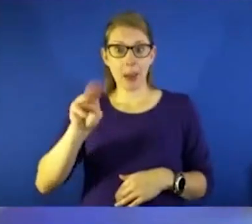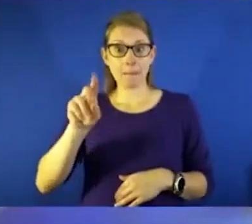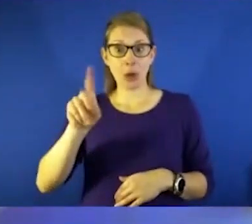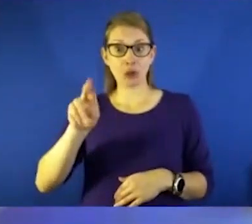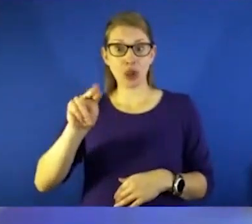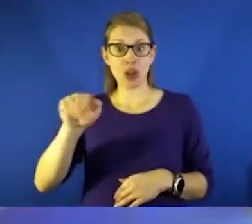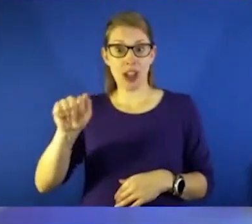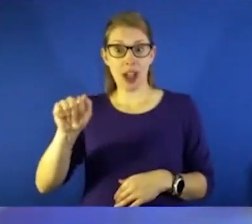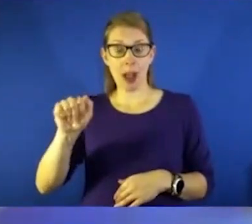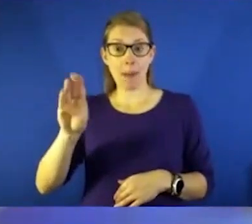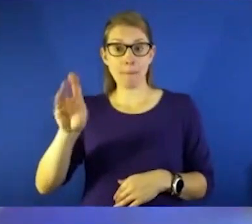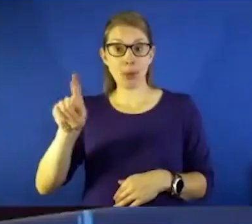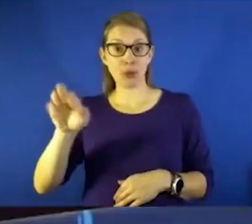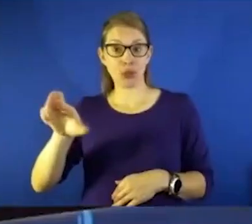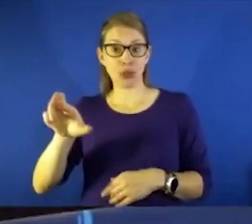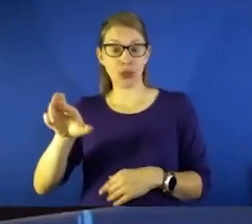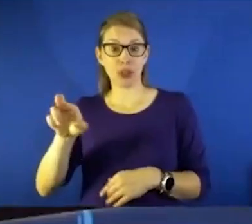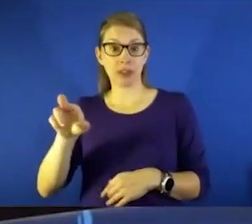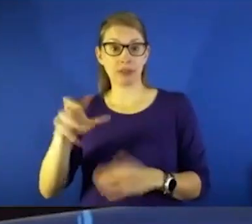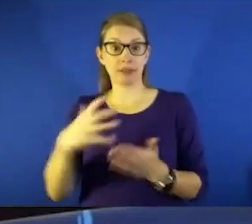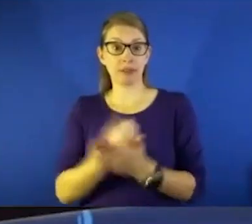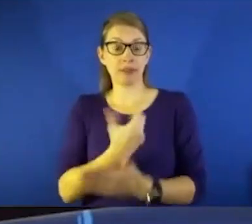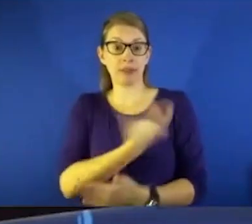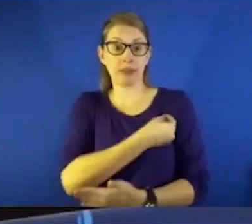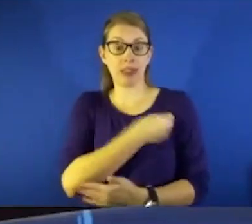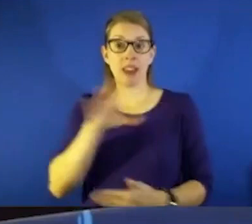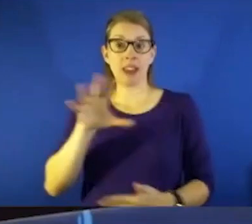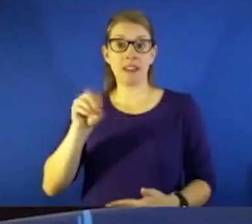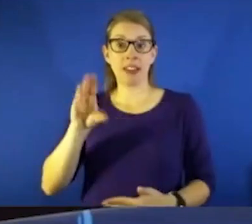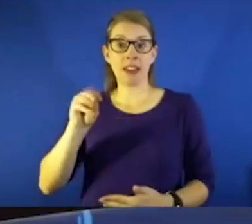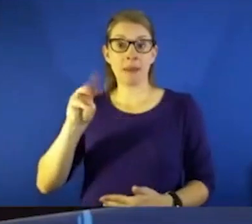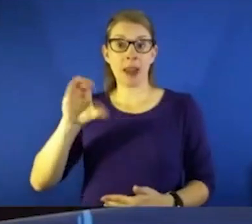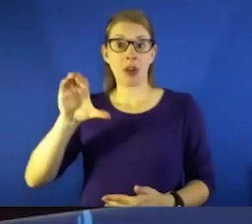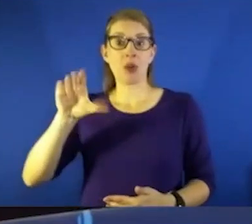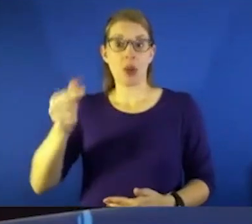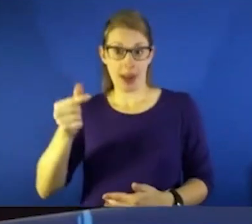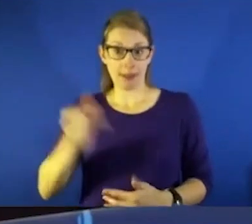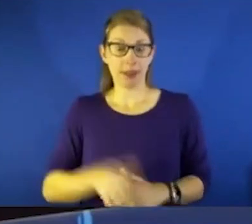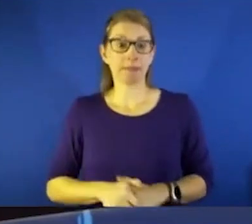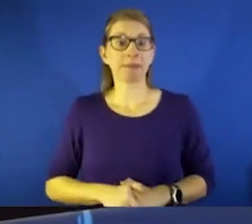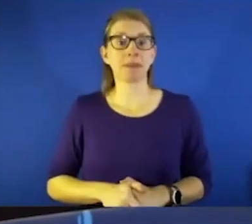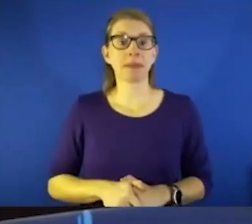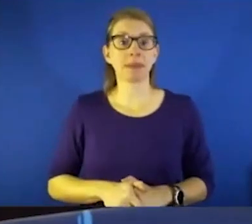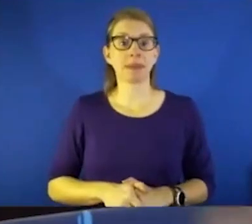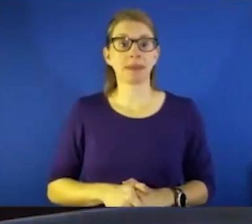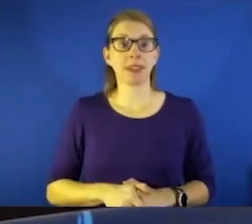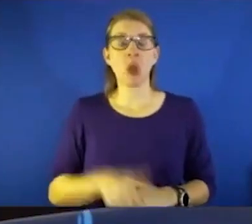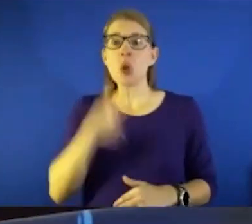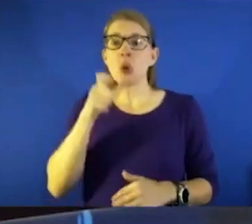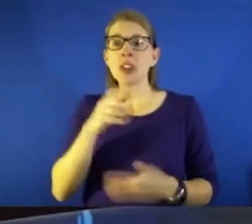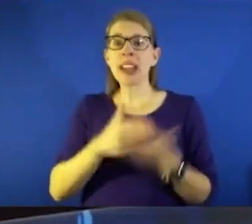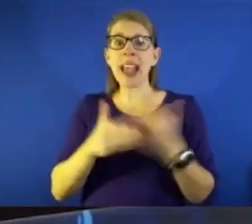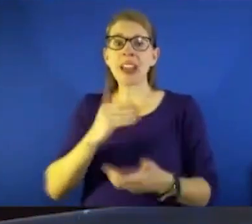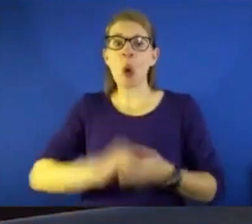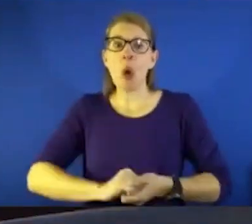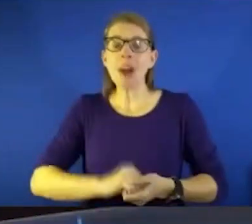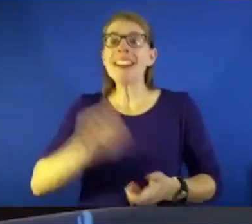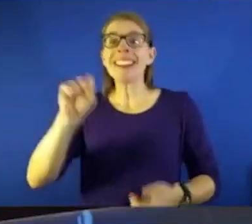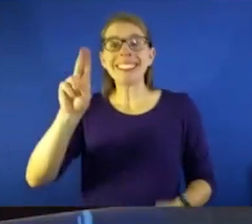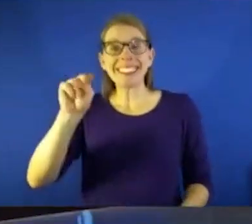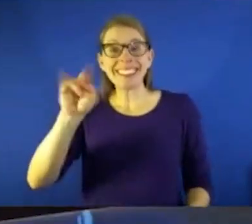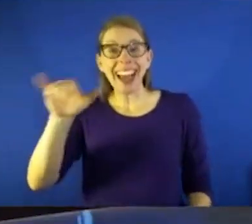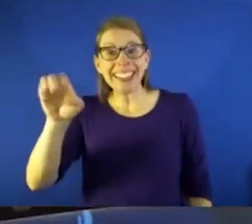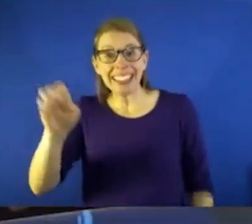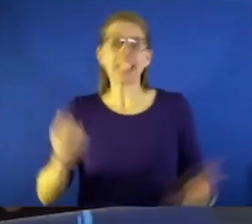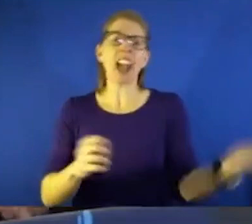that you guys are getting 50 this morning. micrograms, right? Yep, As this opposed is to the 100. 50 Who's going to micrograms. hold my hand? Oh, Sonny's going to come over and hold your Hold